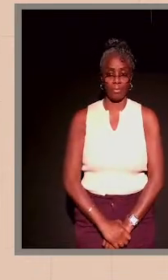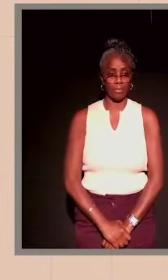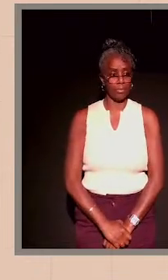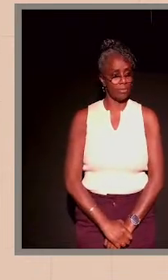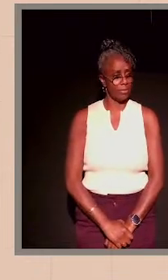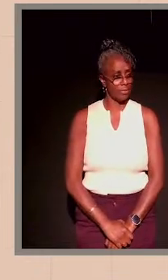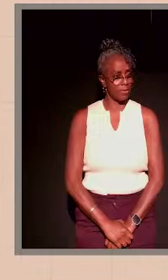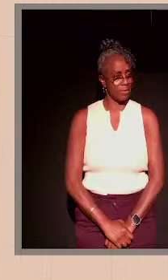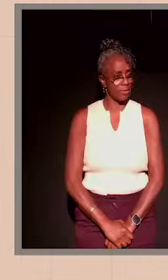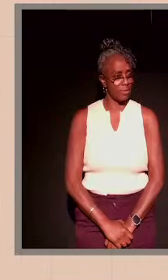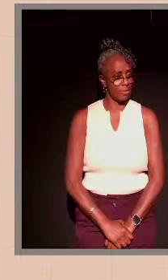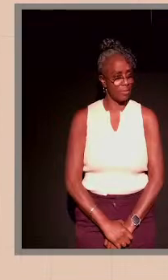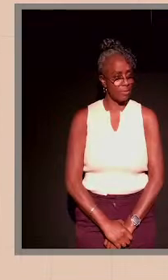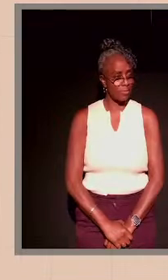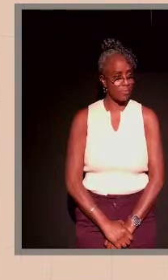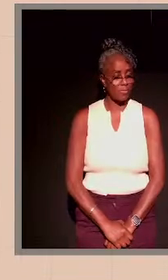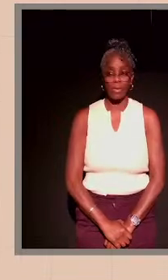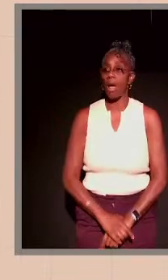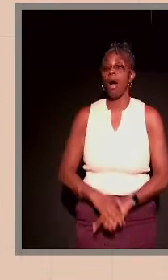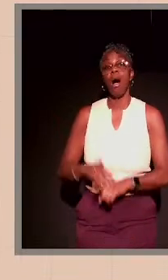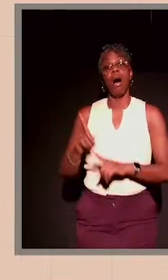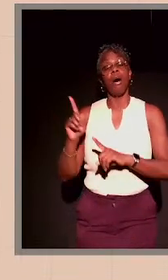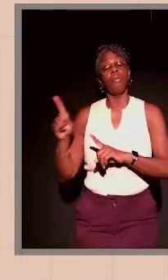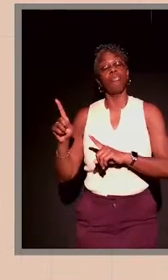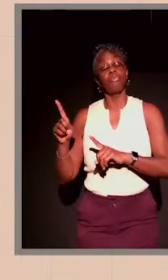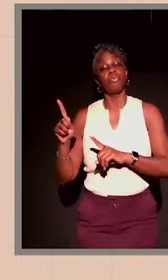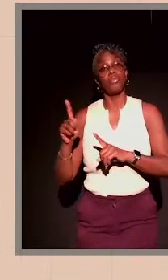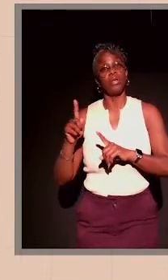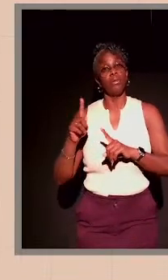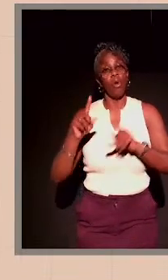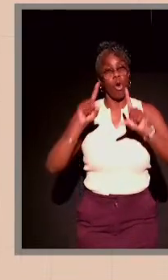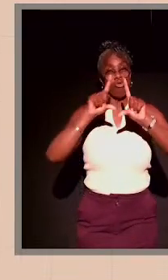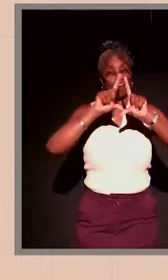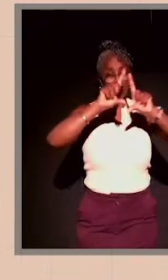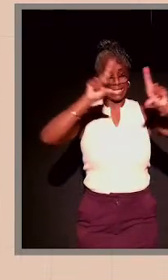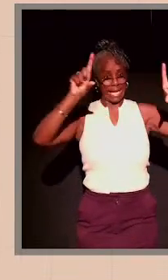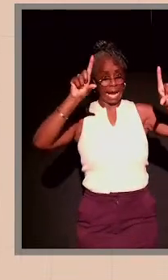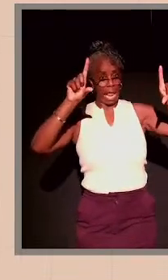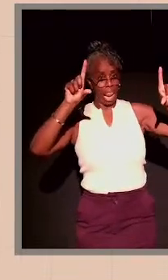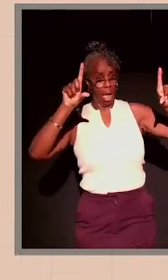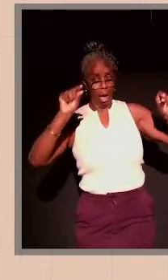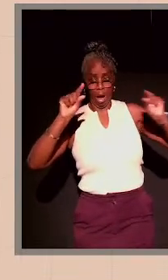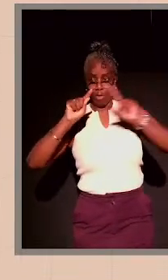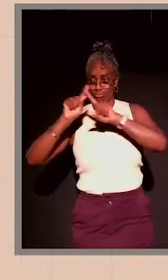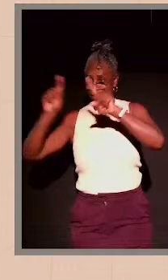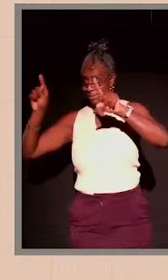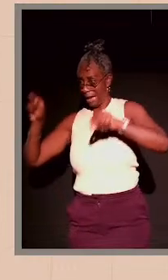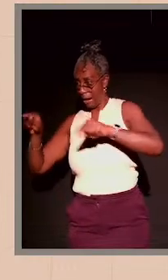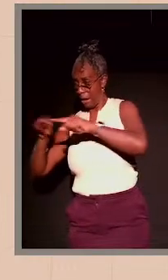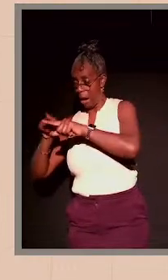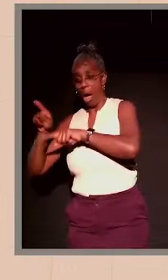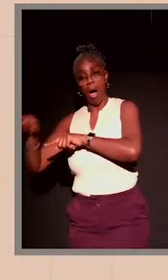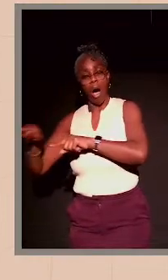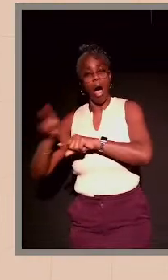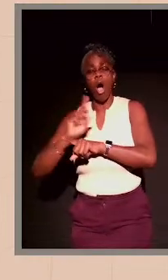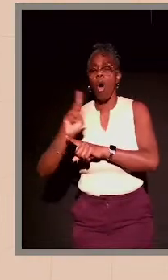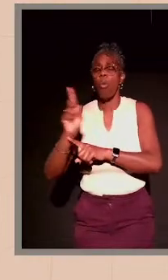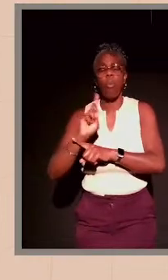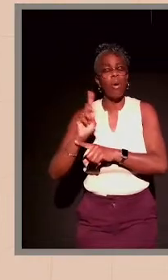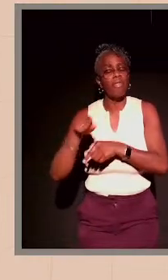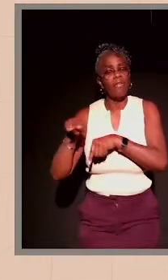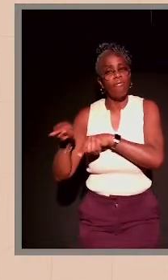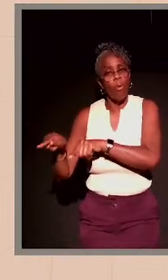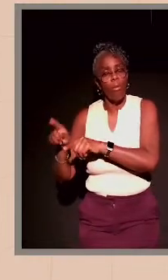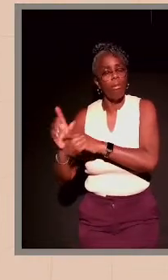So in this figure, you see those large rectangular fields, and these fields are meant